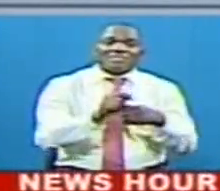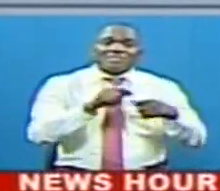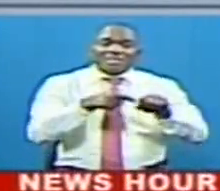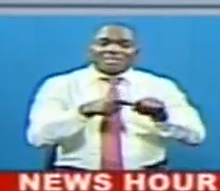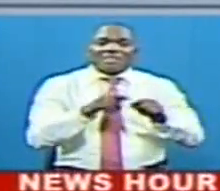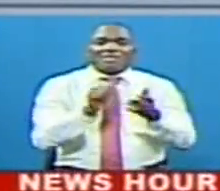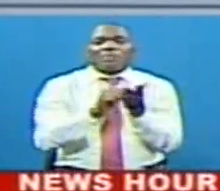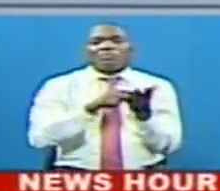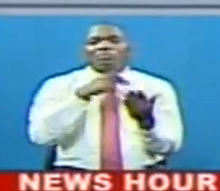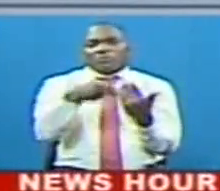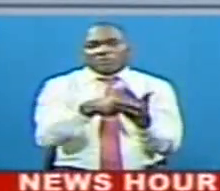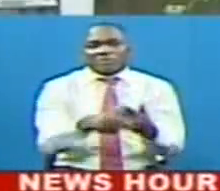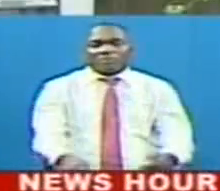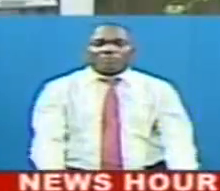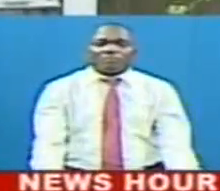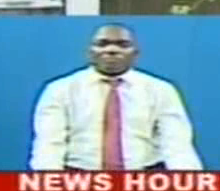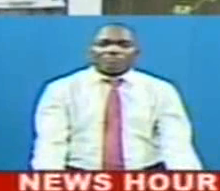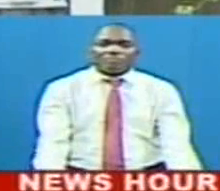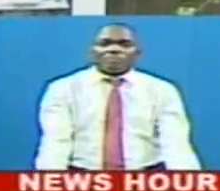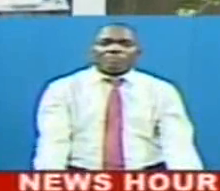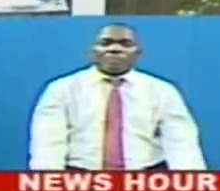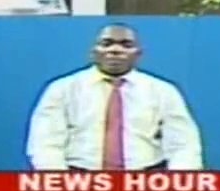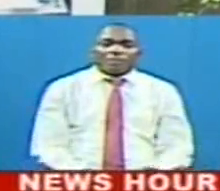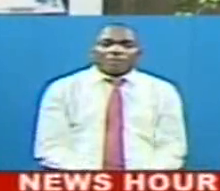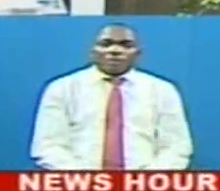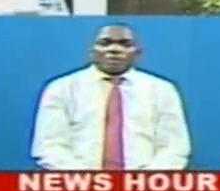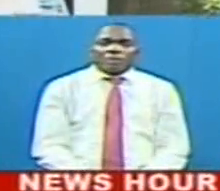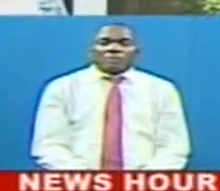take-off of the program.